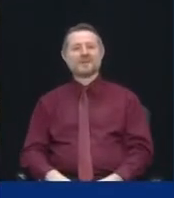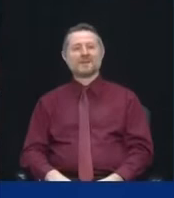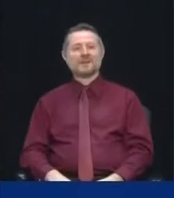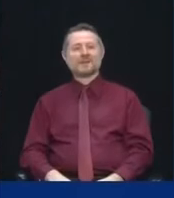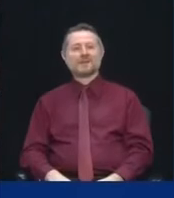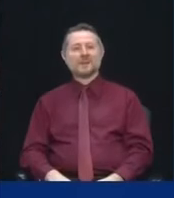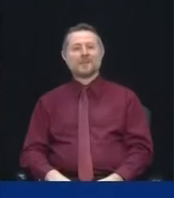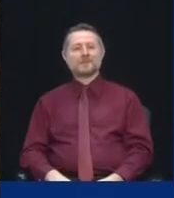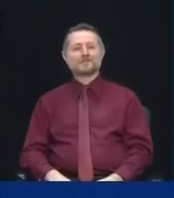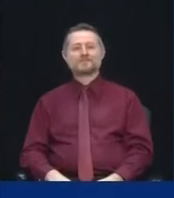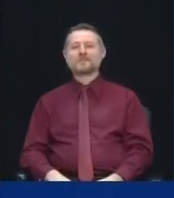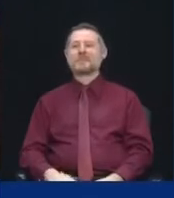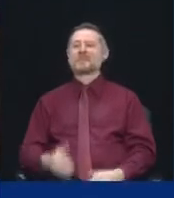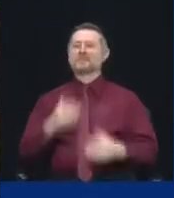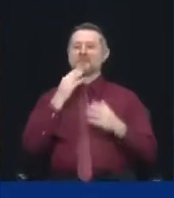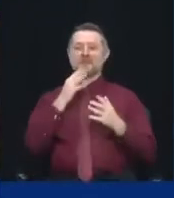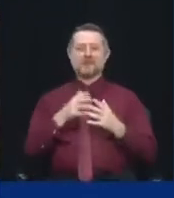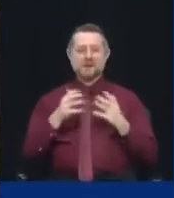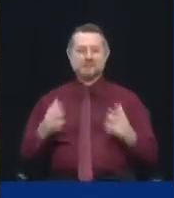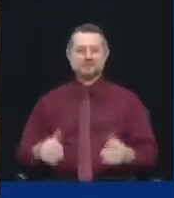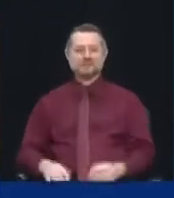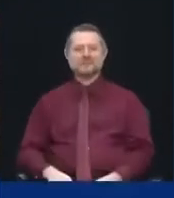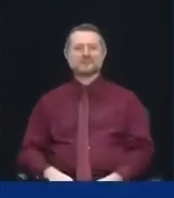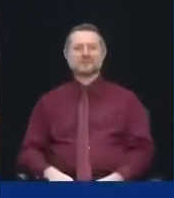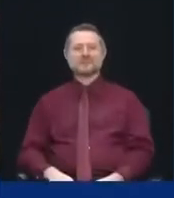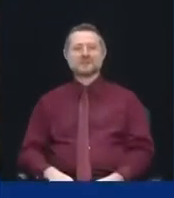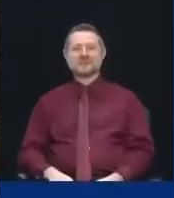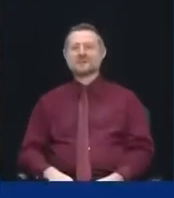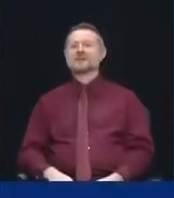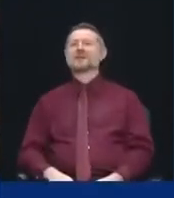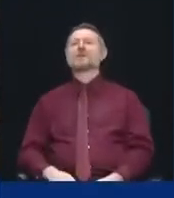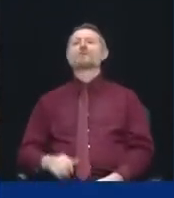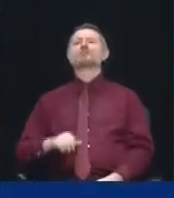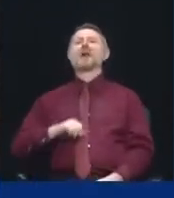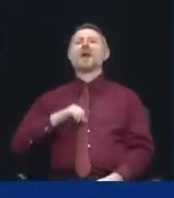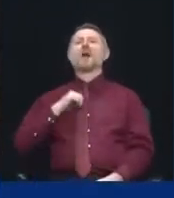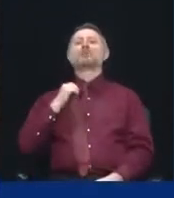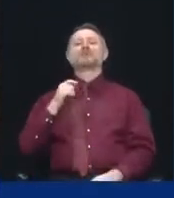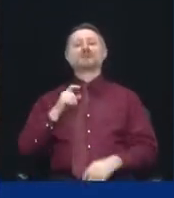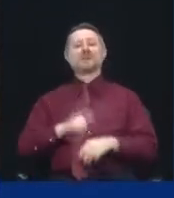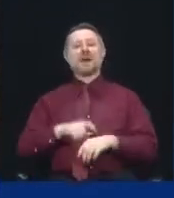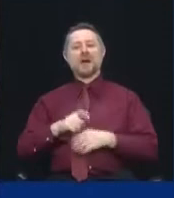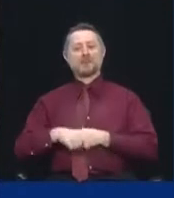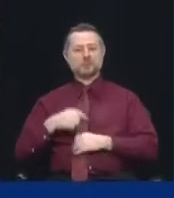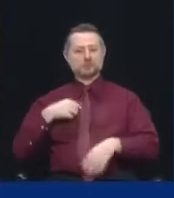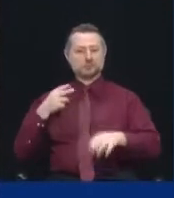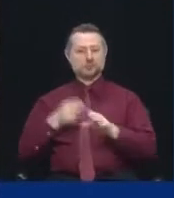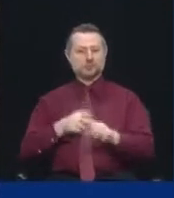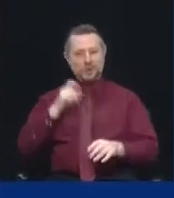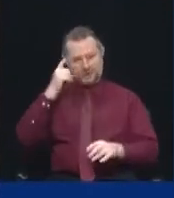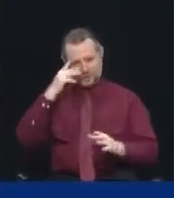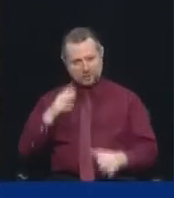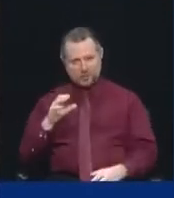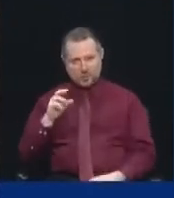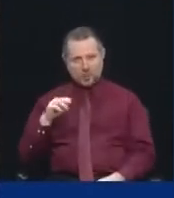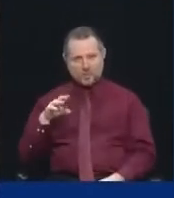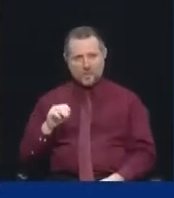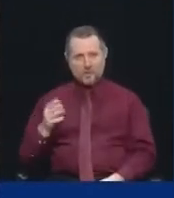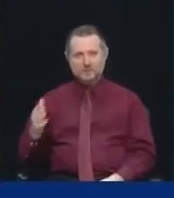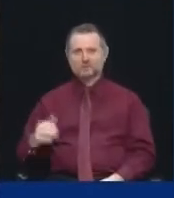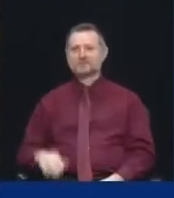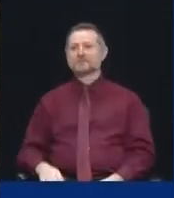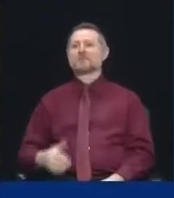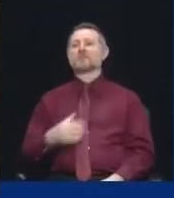Thank you very much, and it's a proud moment to join with Governor Cuomo, with the Mayor of City